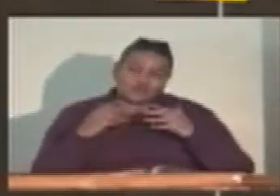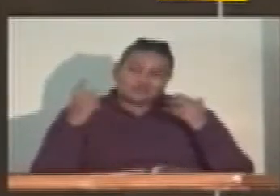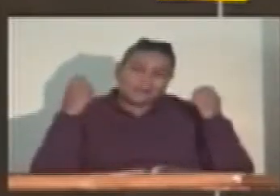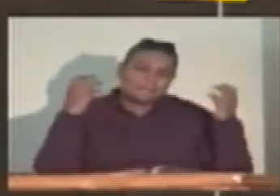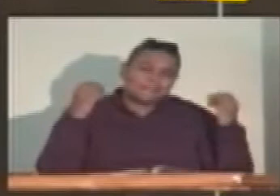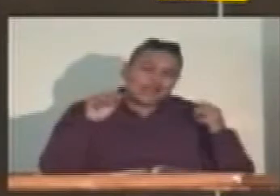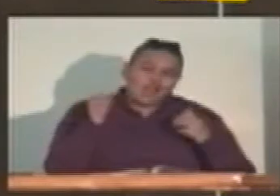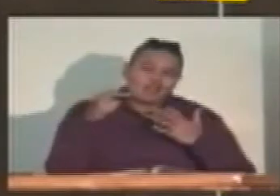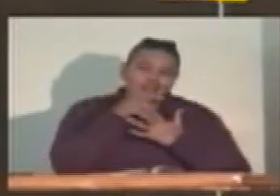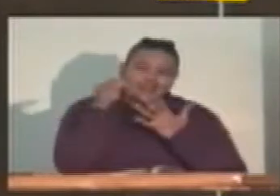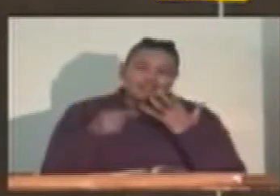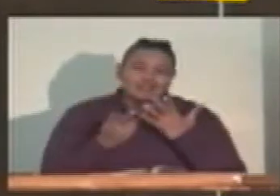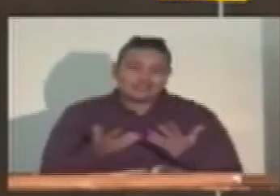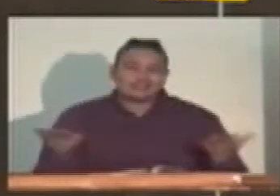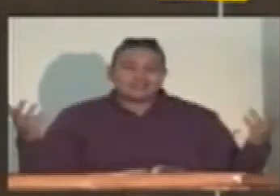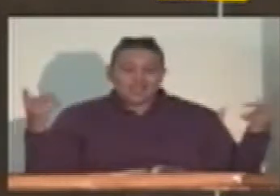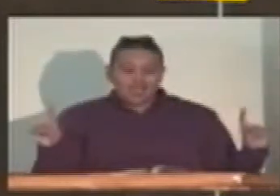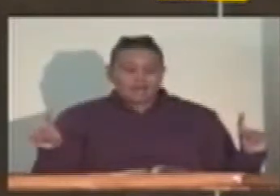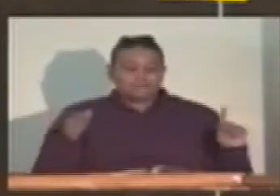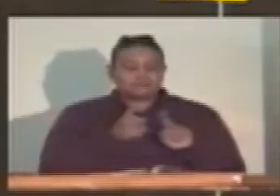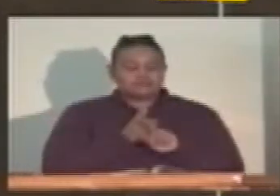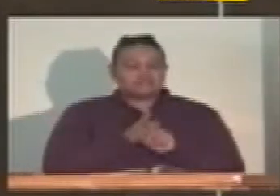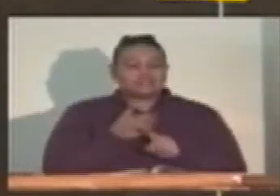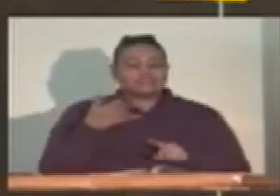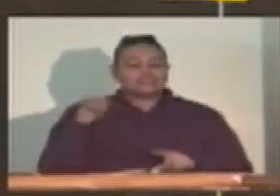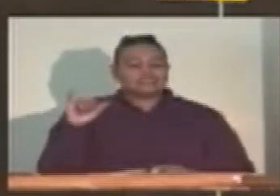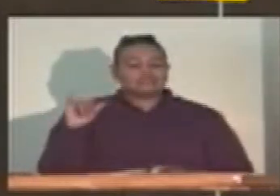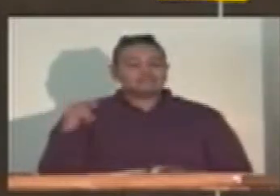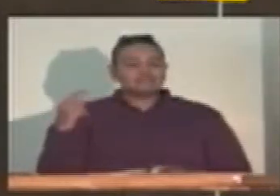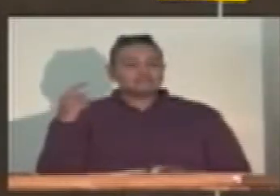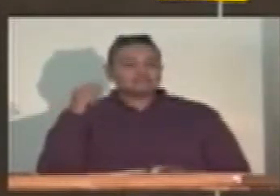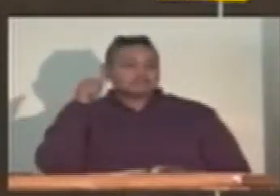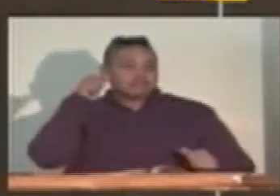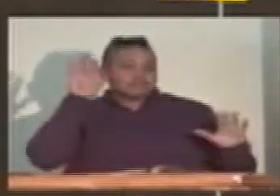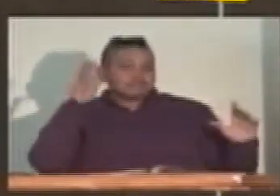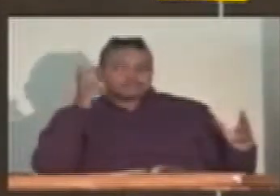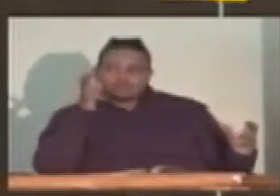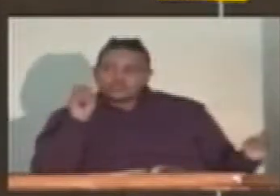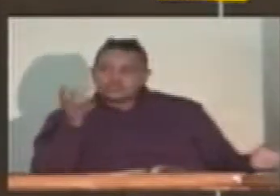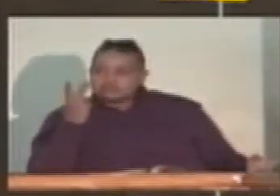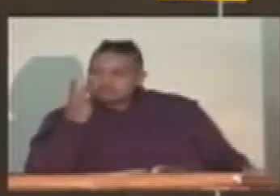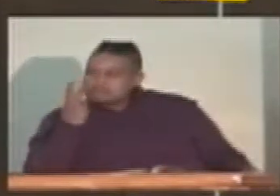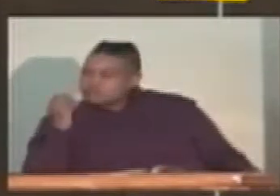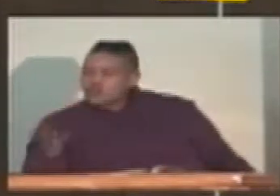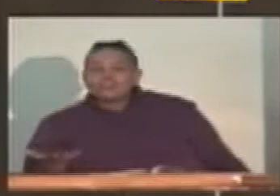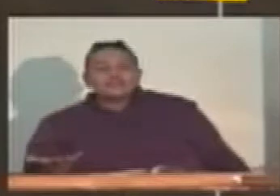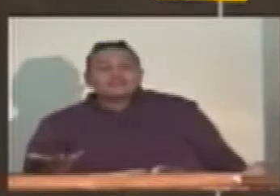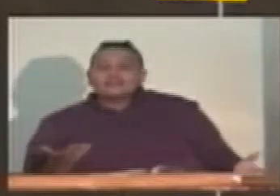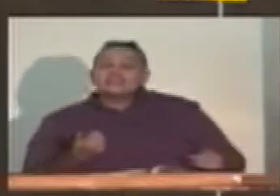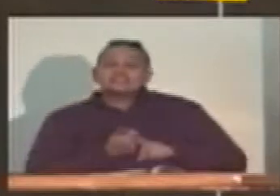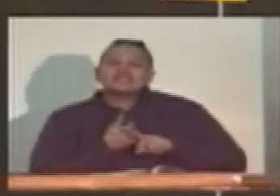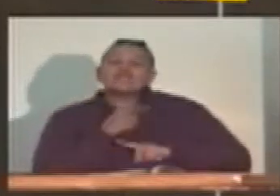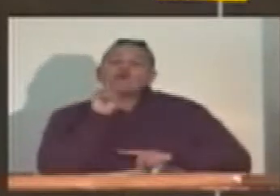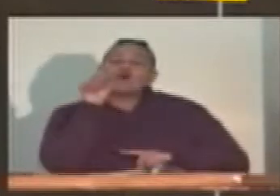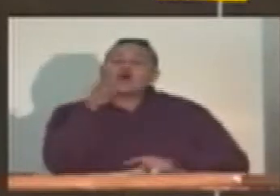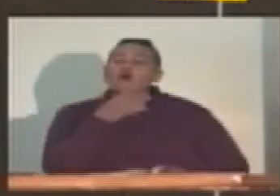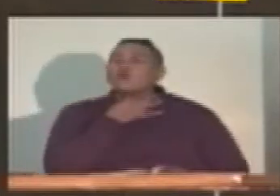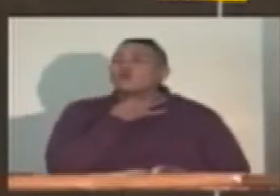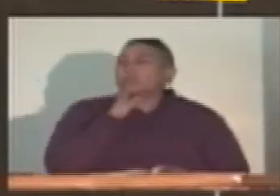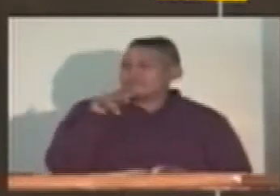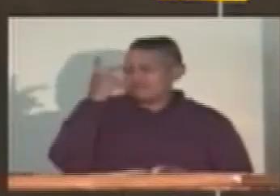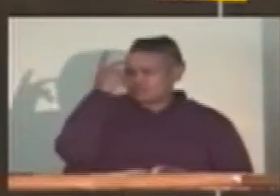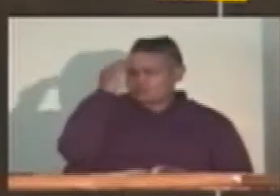many other things, there is deafening silence. I would ask the question of the Prime Minister